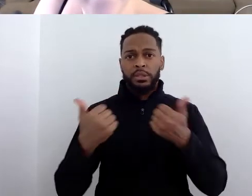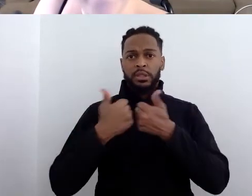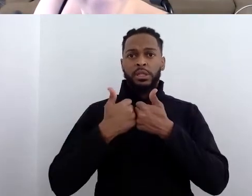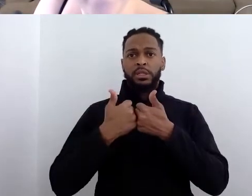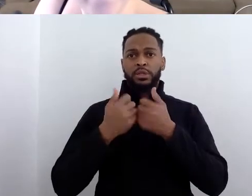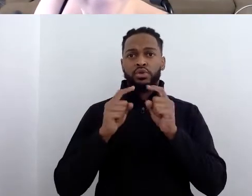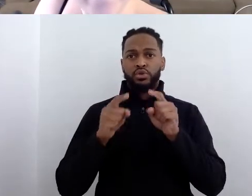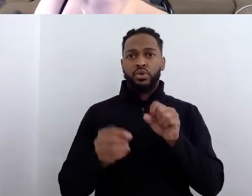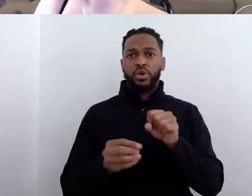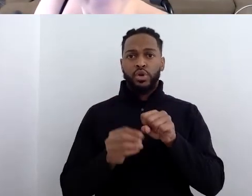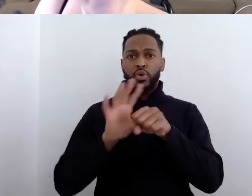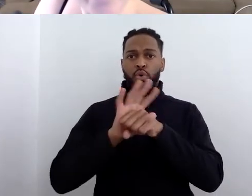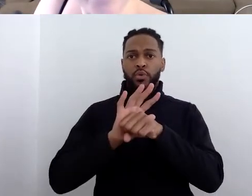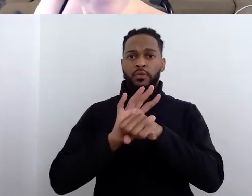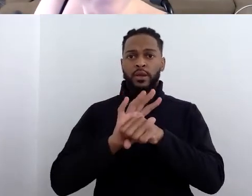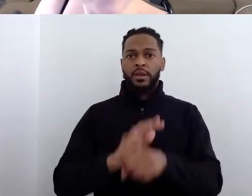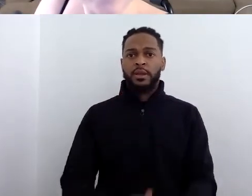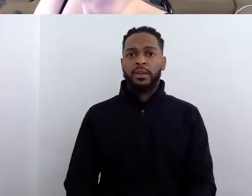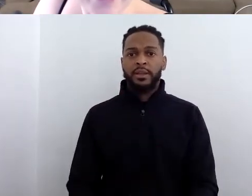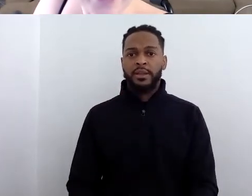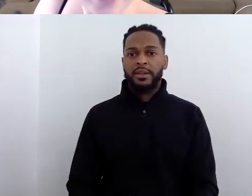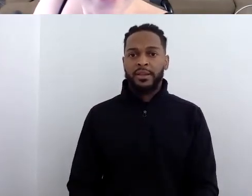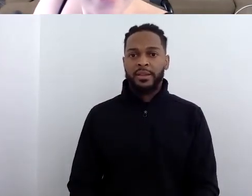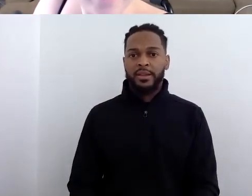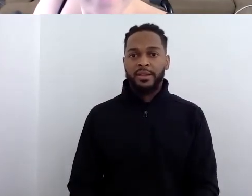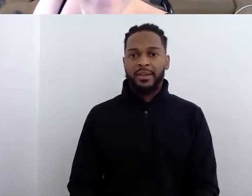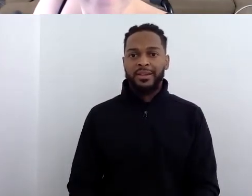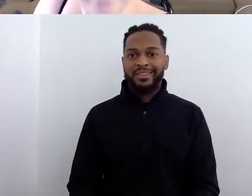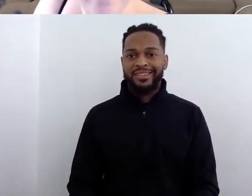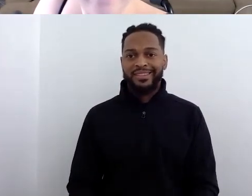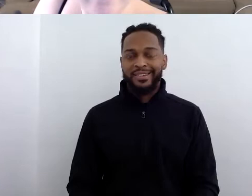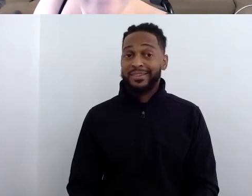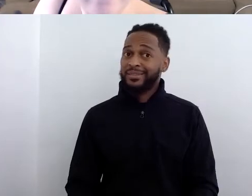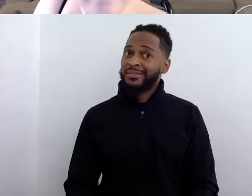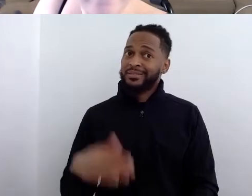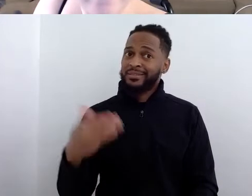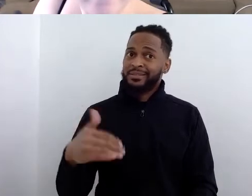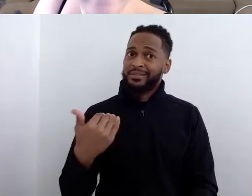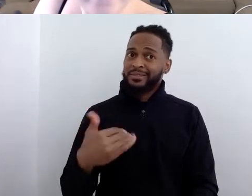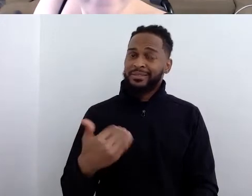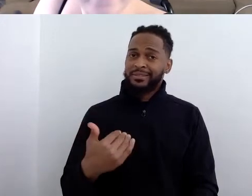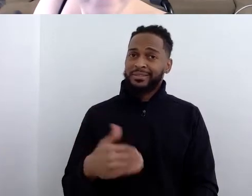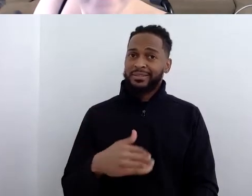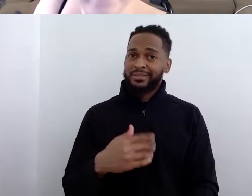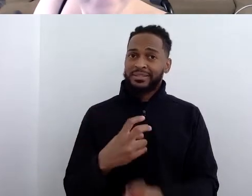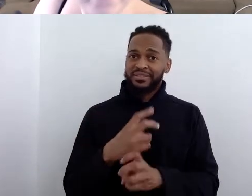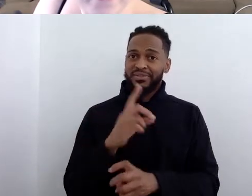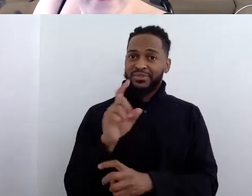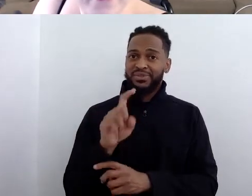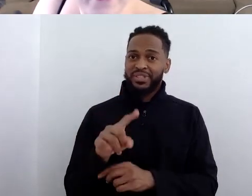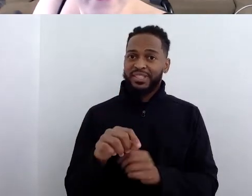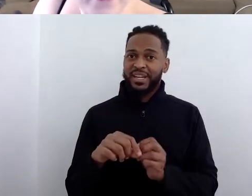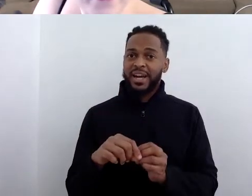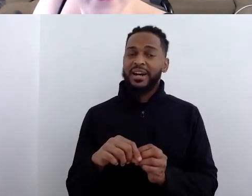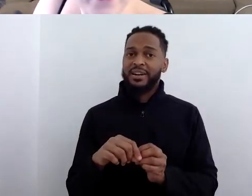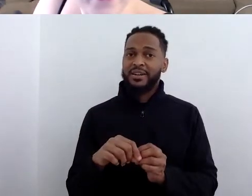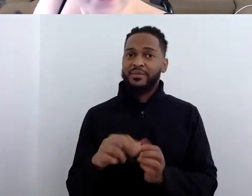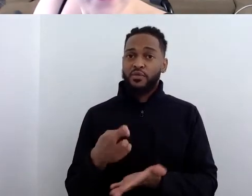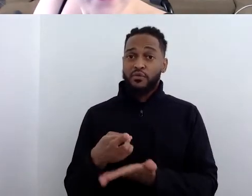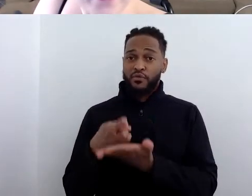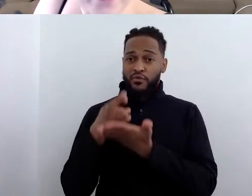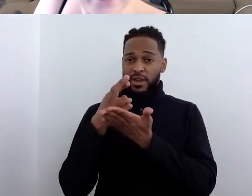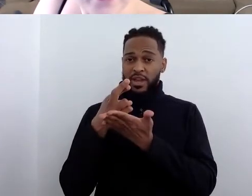Oh my goodness, that's a loaded question. I guess I'll just say from a rehab medicine doctor